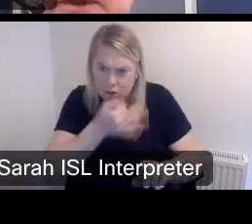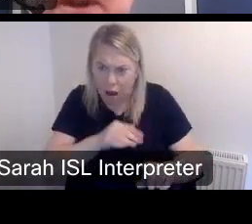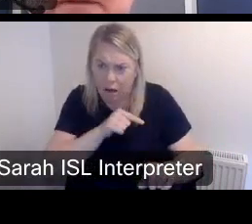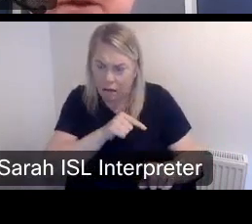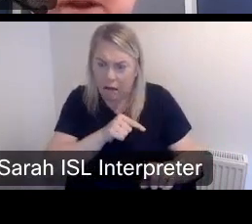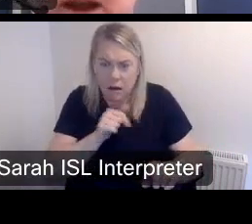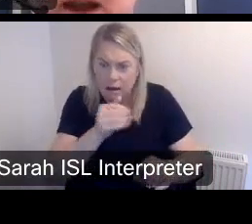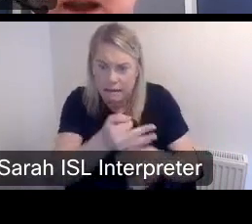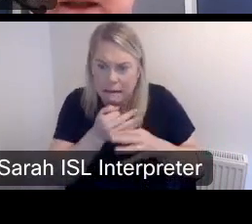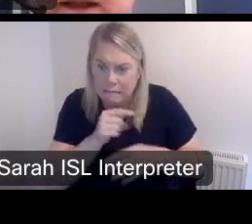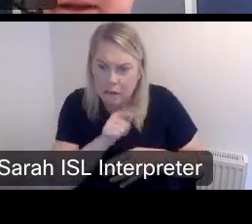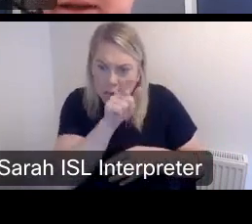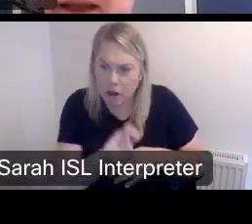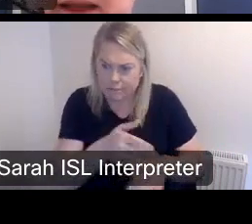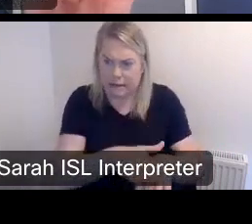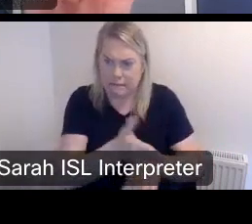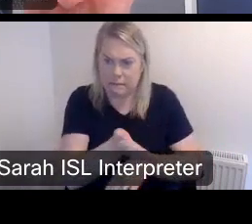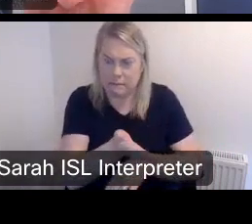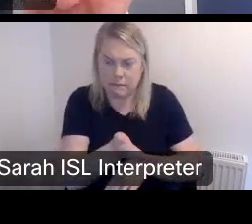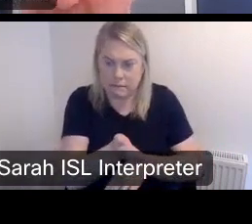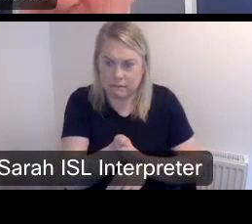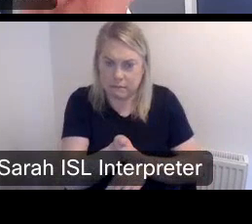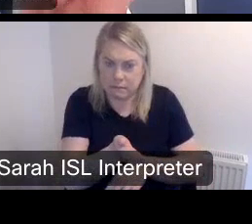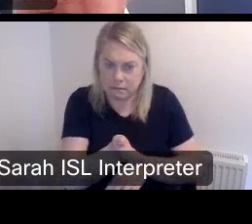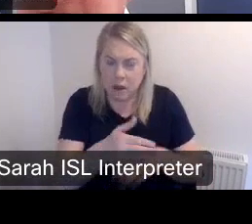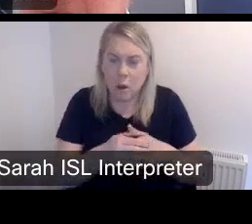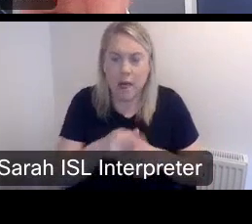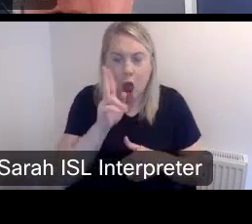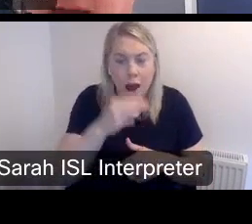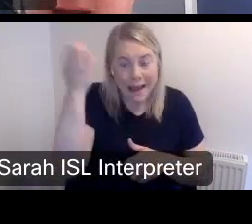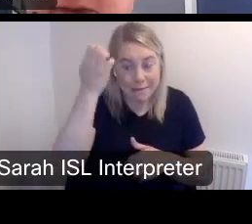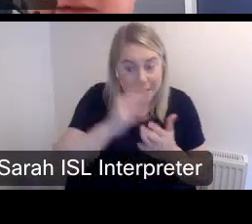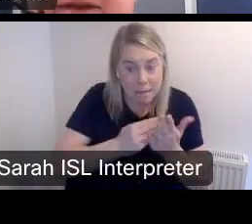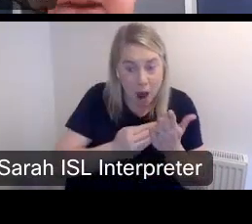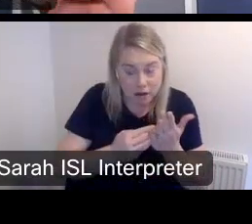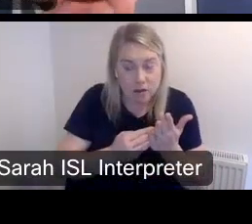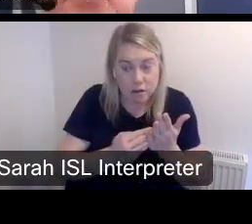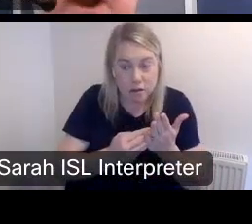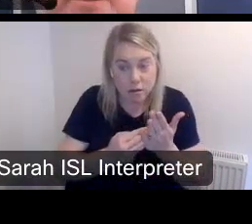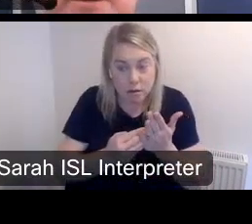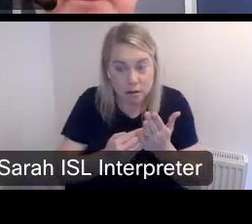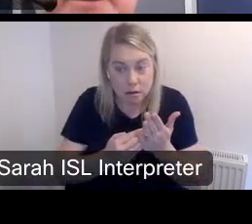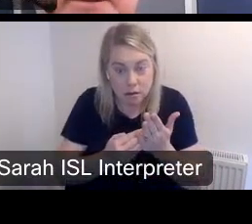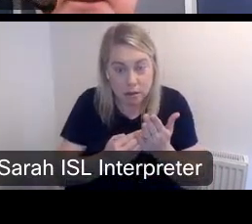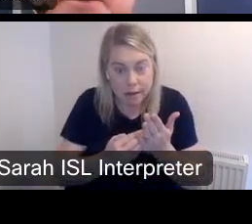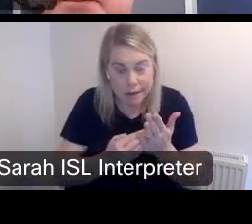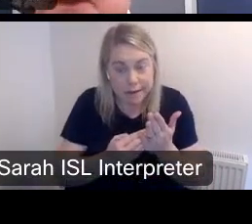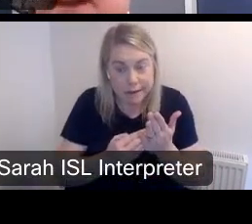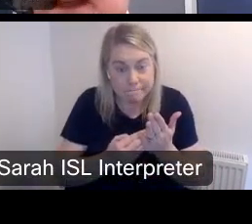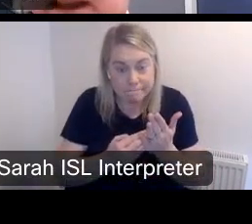been safe. So I think that unintended part or unexpected part, I think if it is recognized, this is